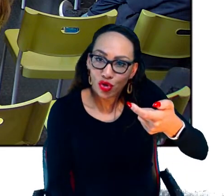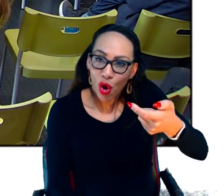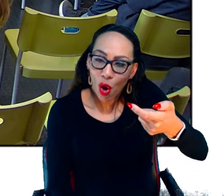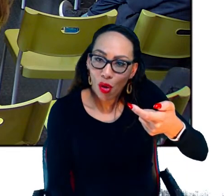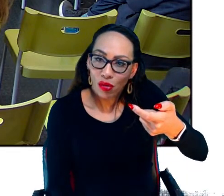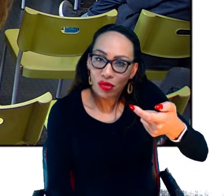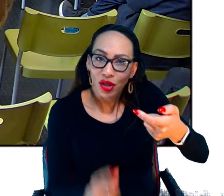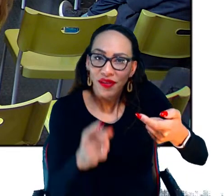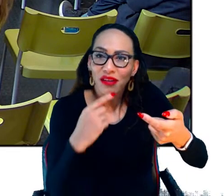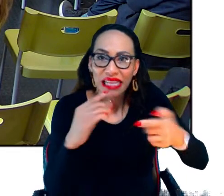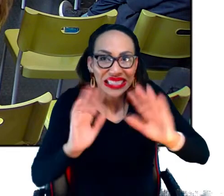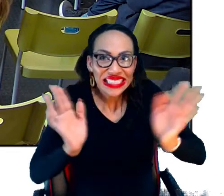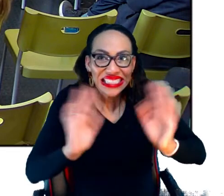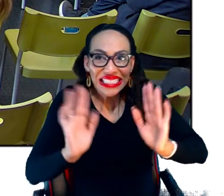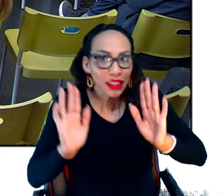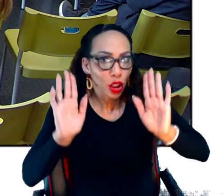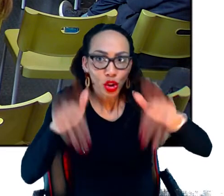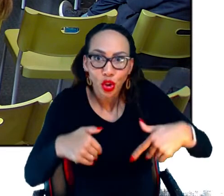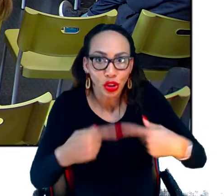it is for people to